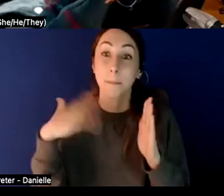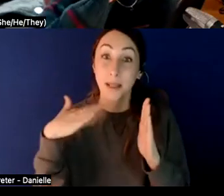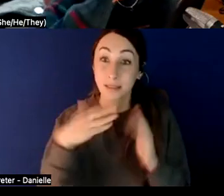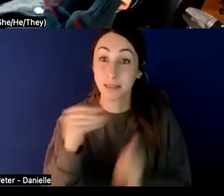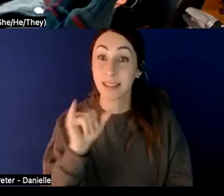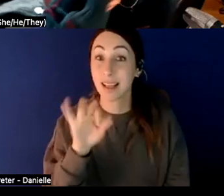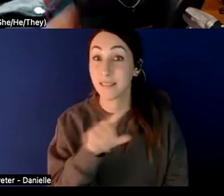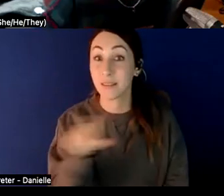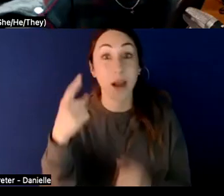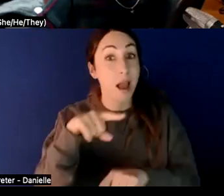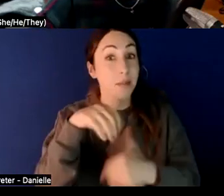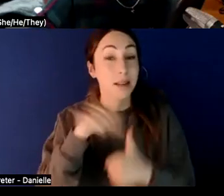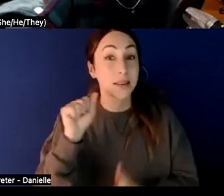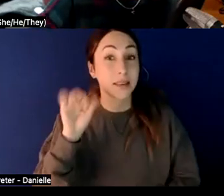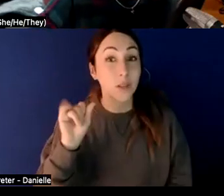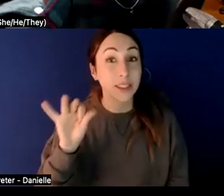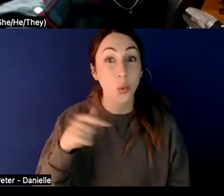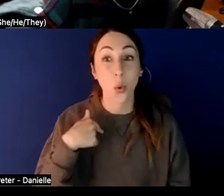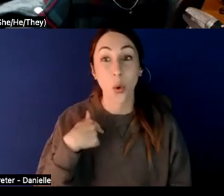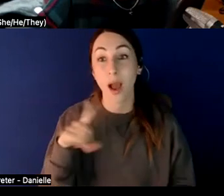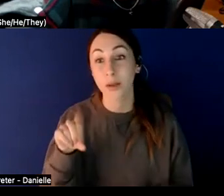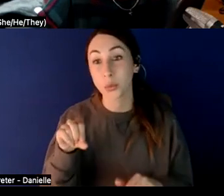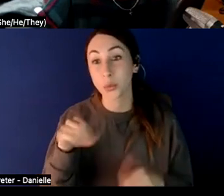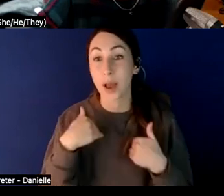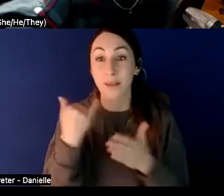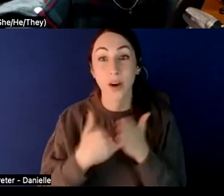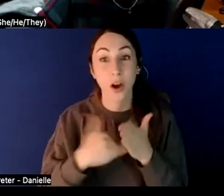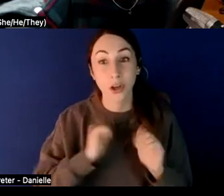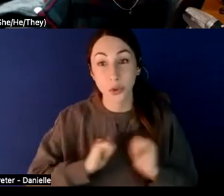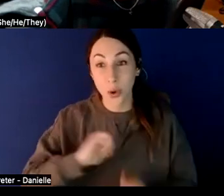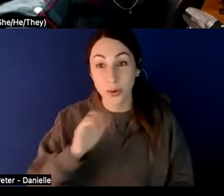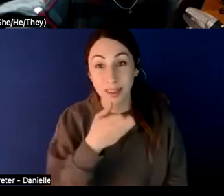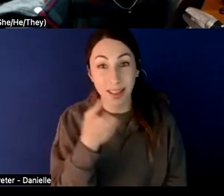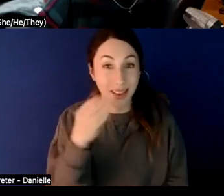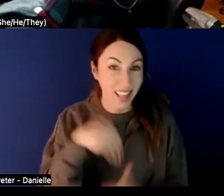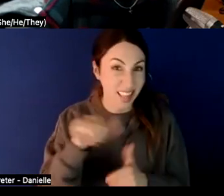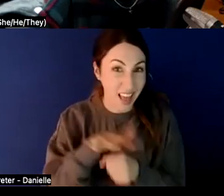happen to be in the San Francisco Bay Area, I have art shows there too. And